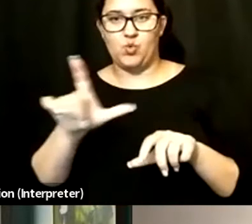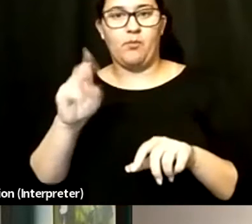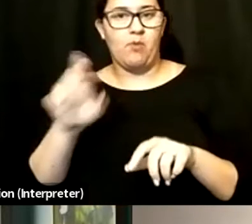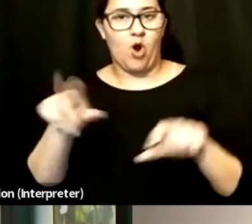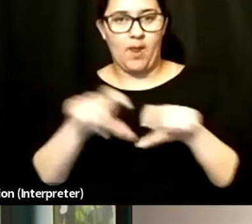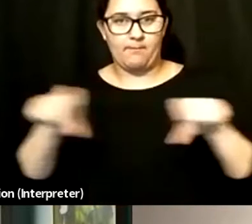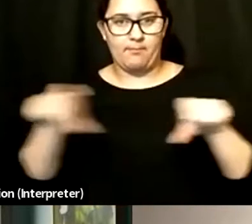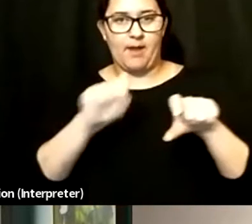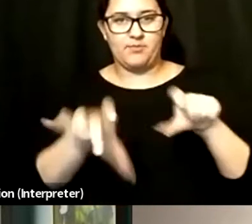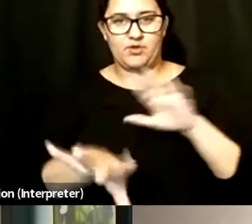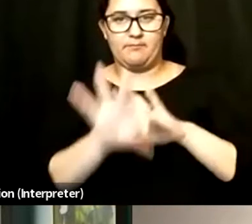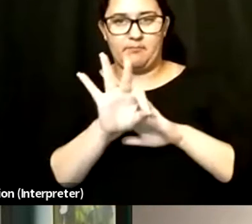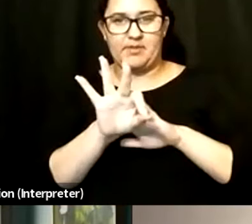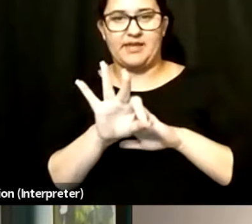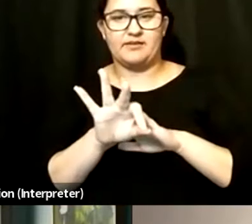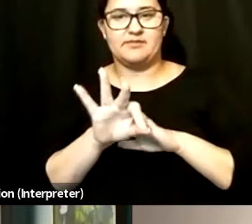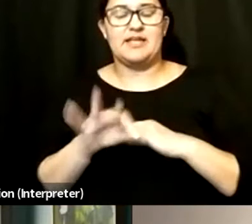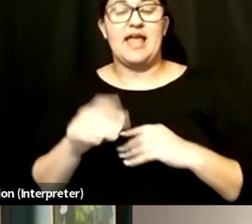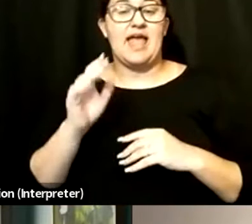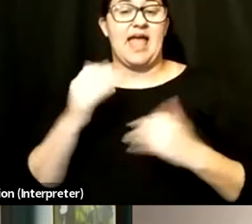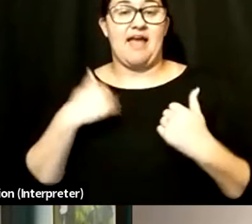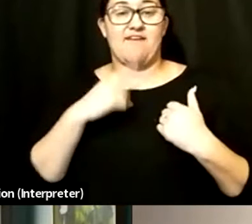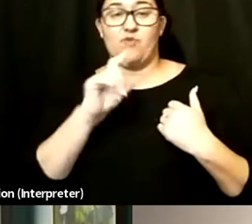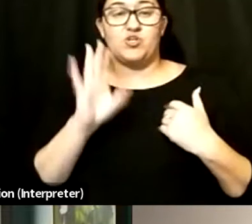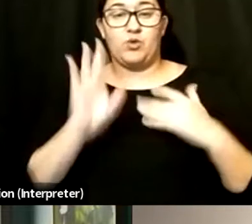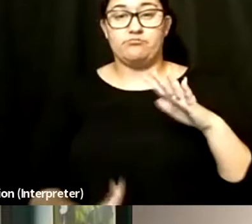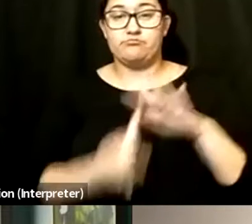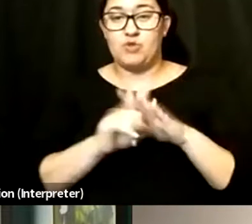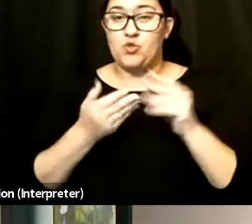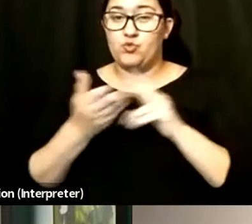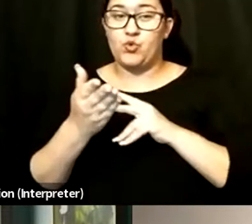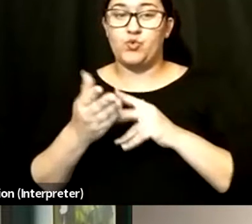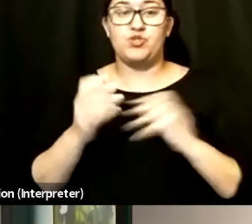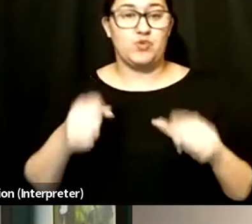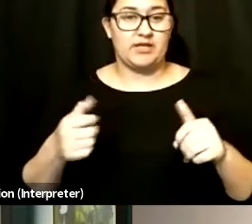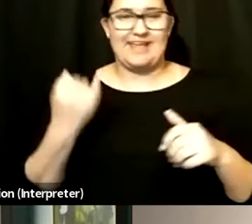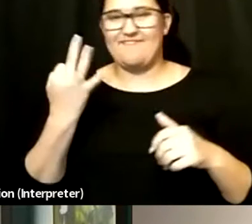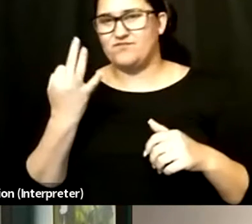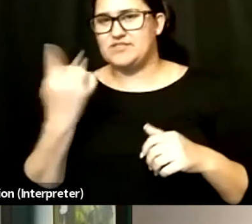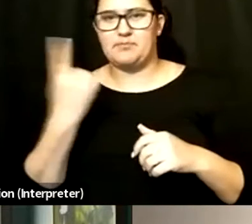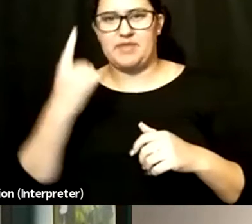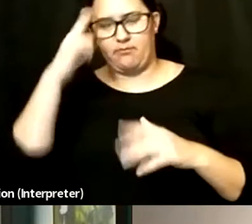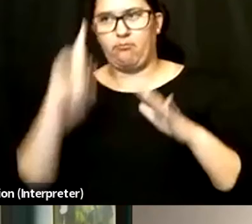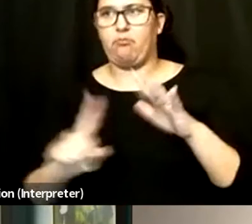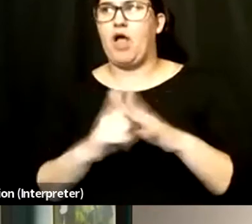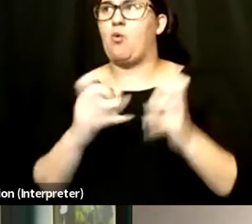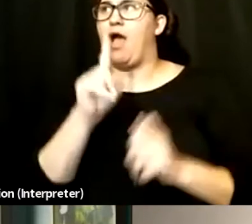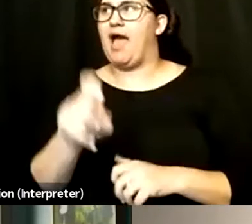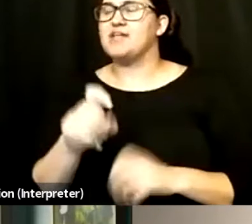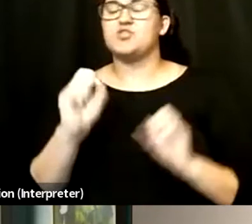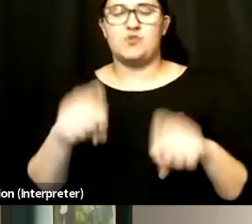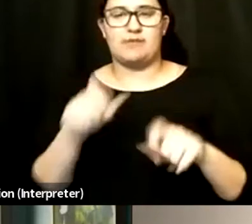you have questions that pop up throughout the webinar, just type those in the Q&A feature and we will get to those at the end